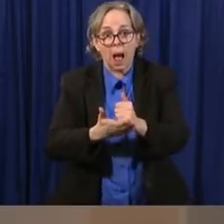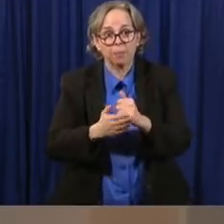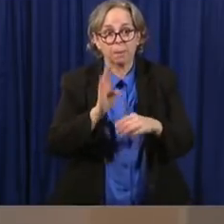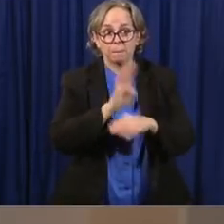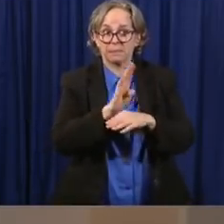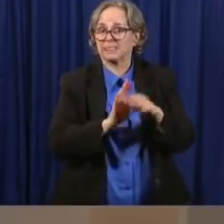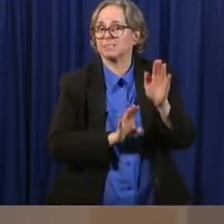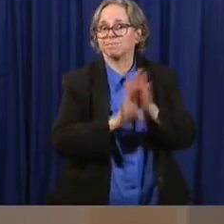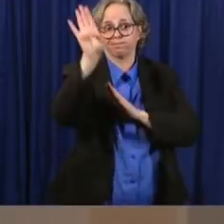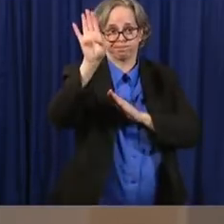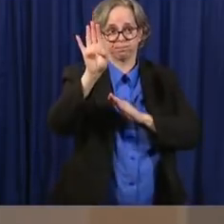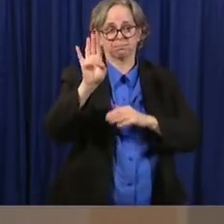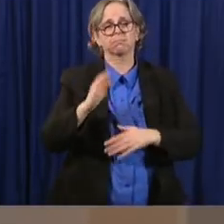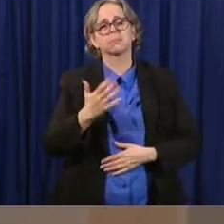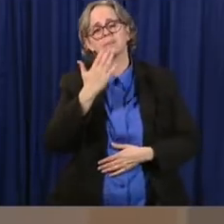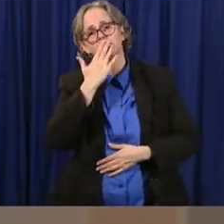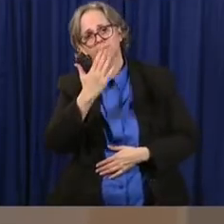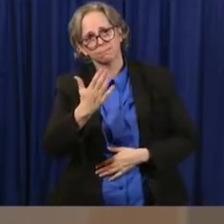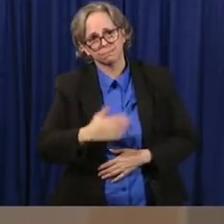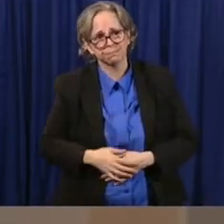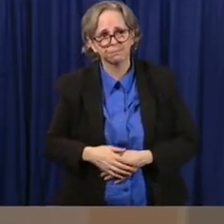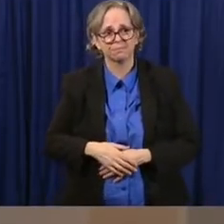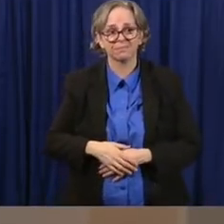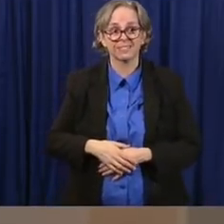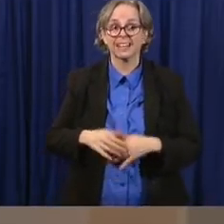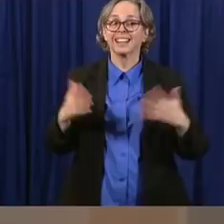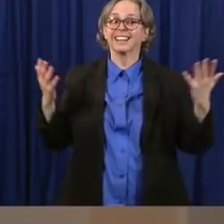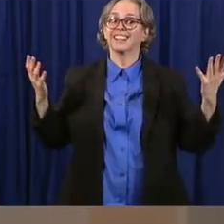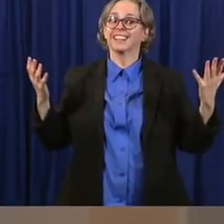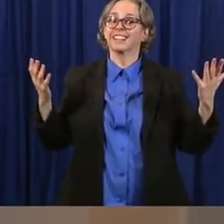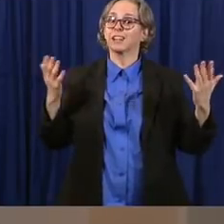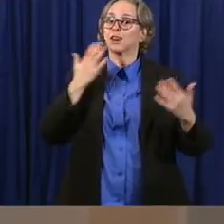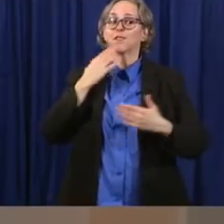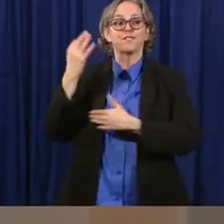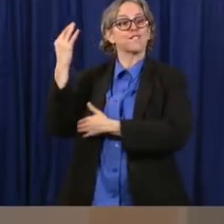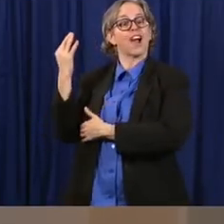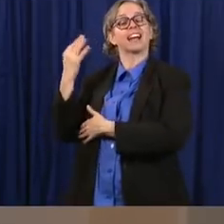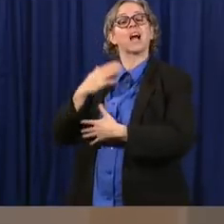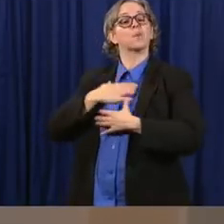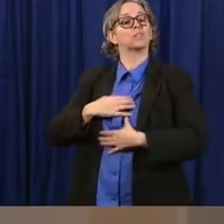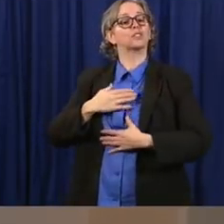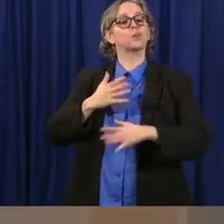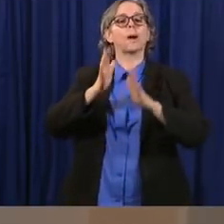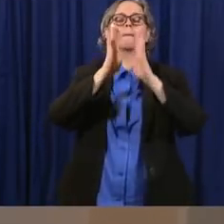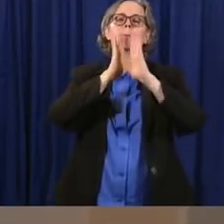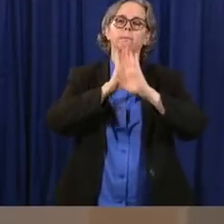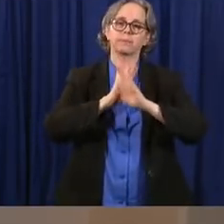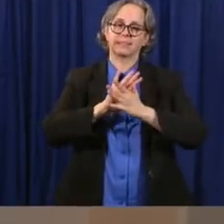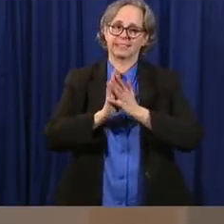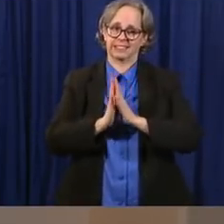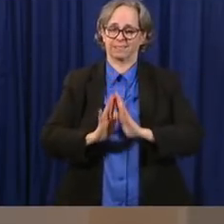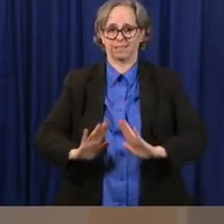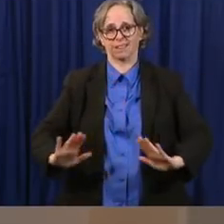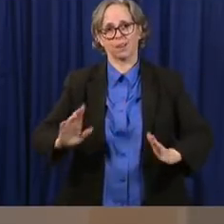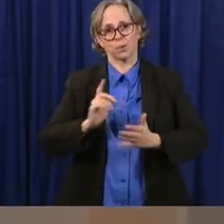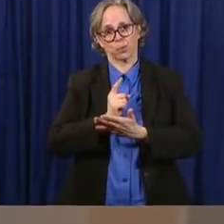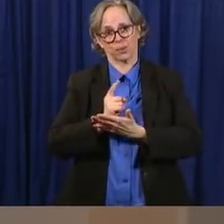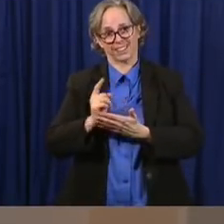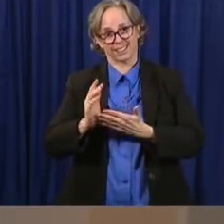so. So on this Good Friday, I wish you all a peaceful weekend, and we